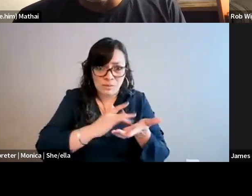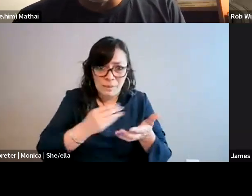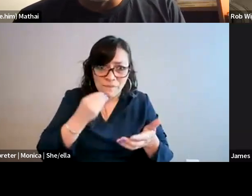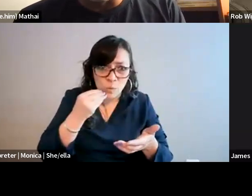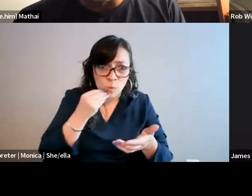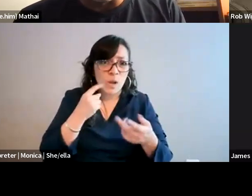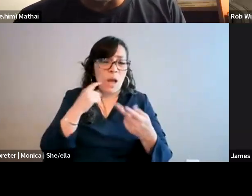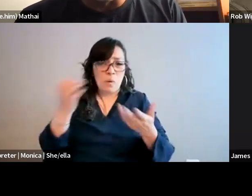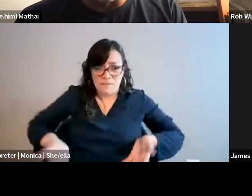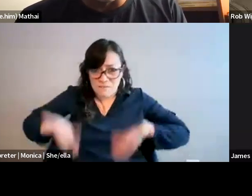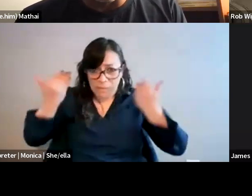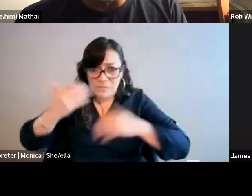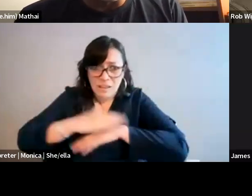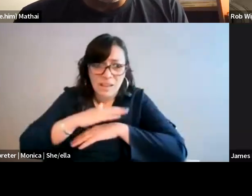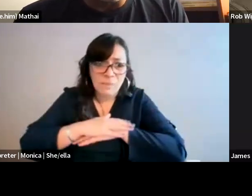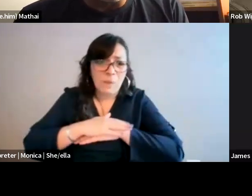make